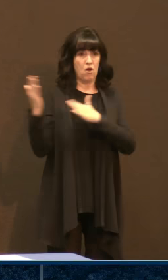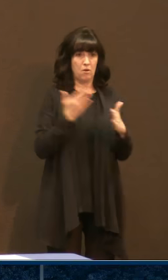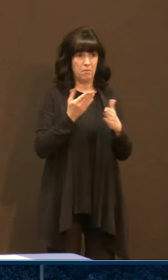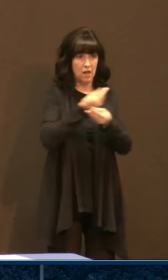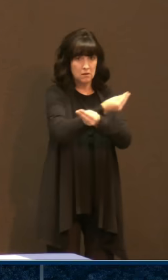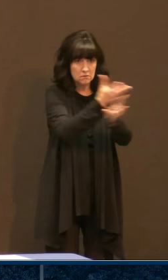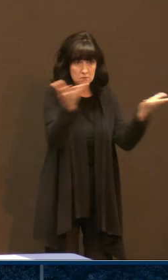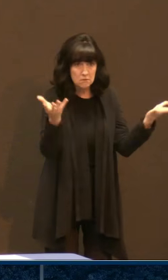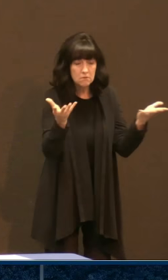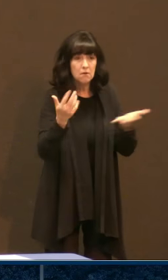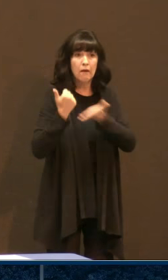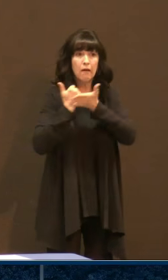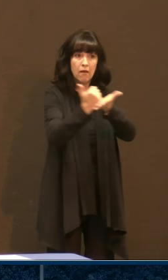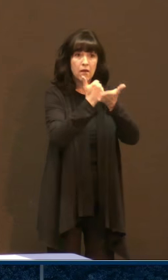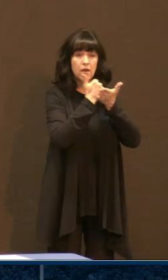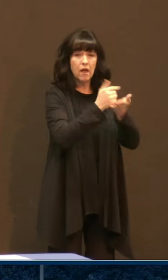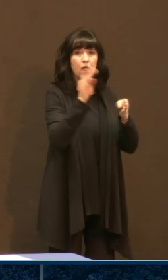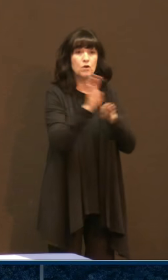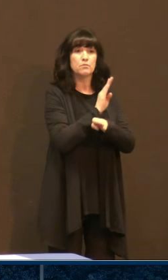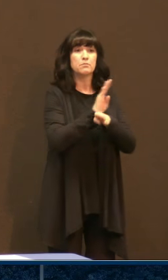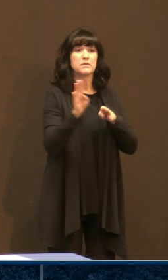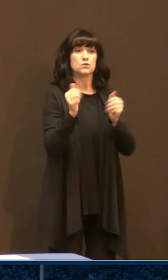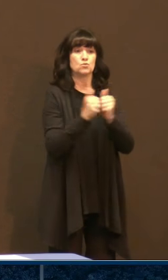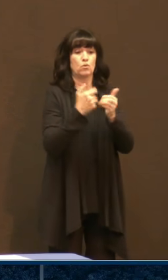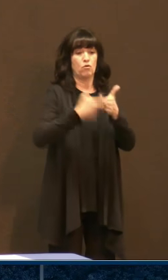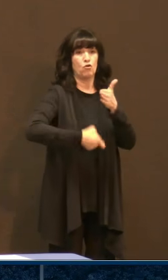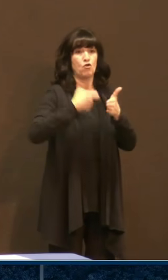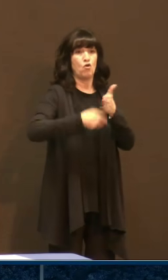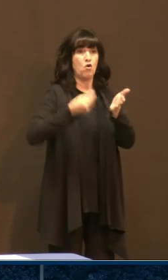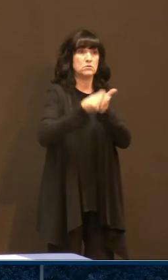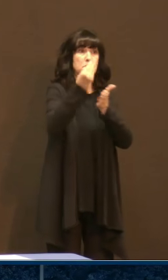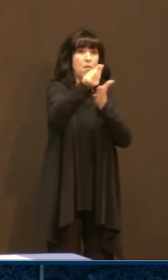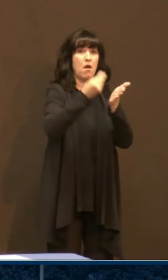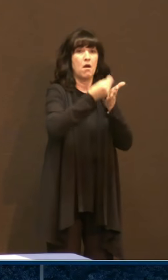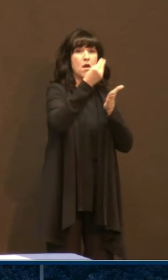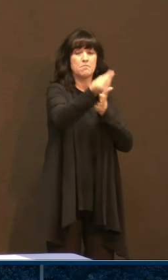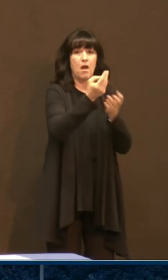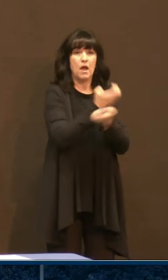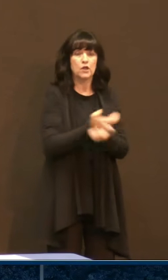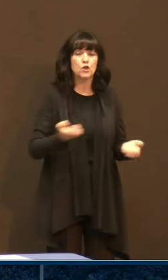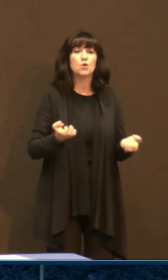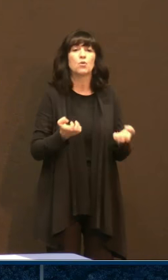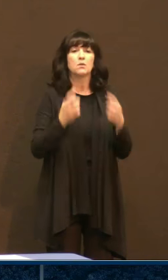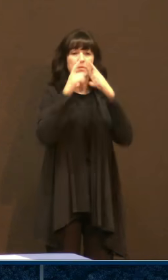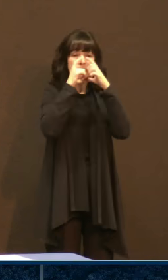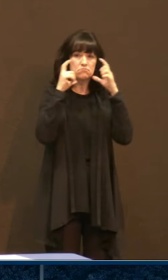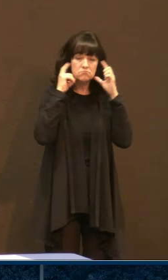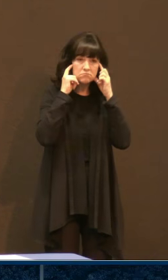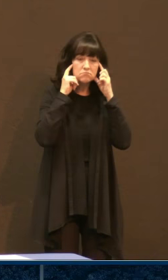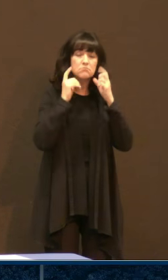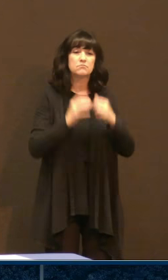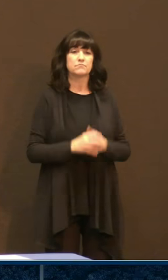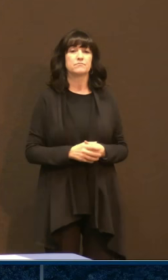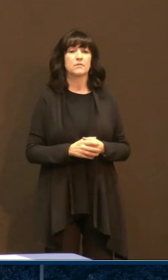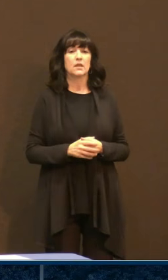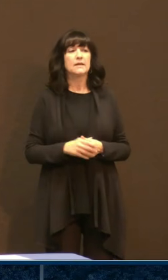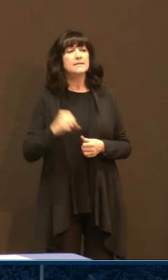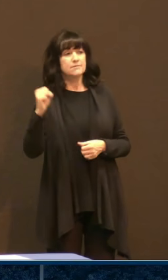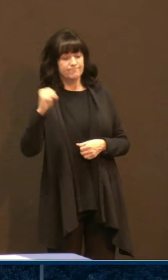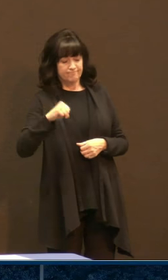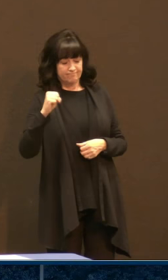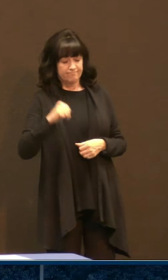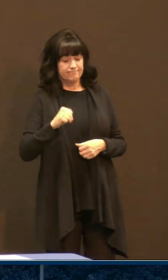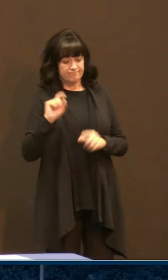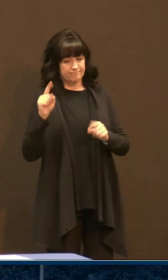the state plan to help businesses with associated costs? Yeah, so that's been an issue all the way through as we've